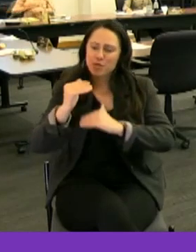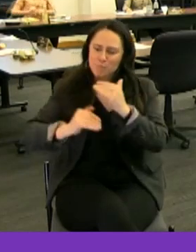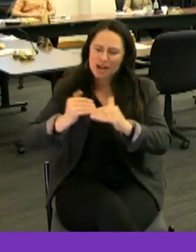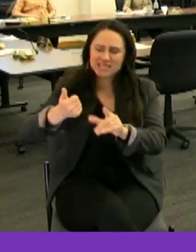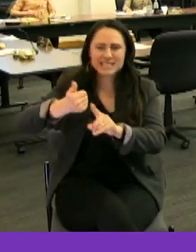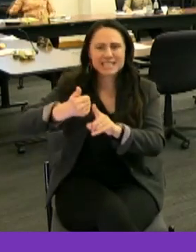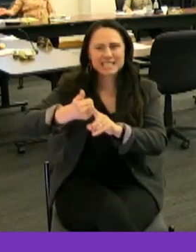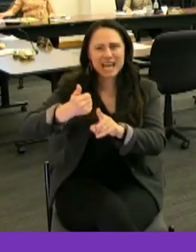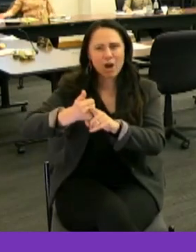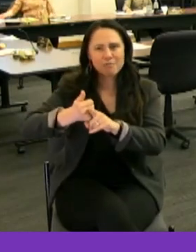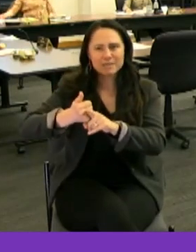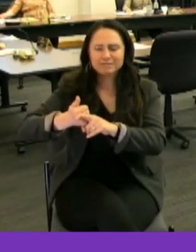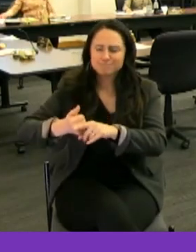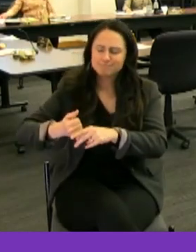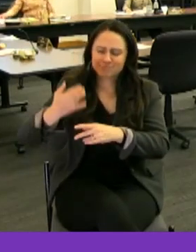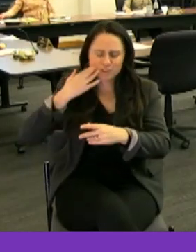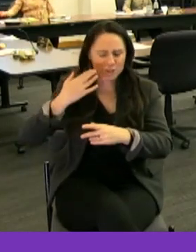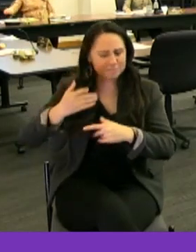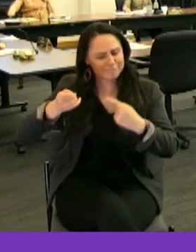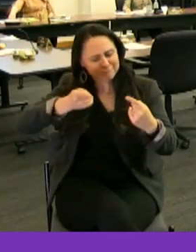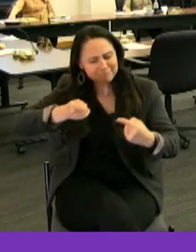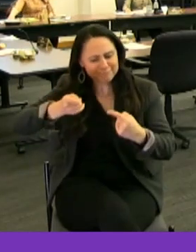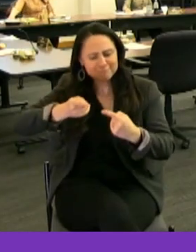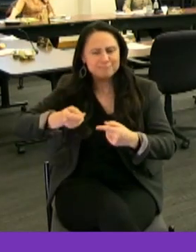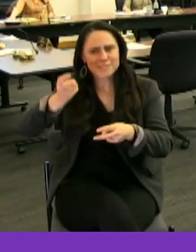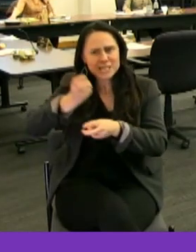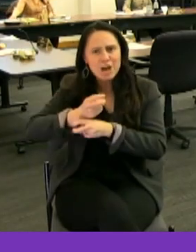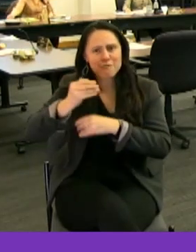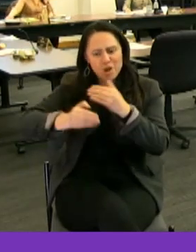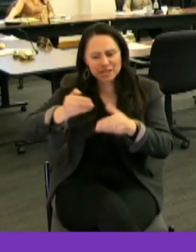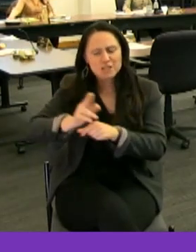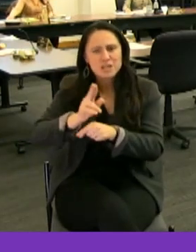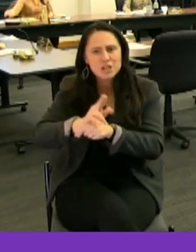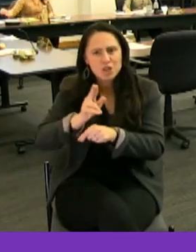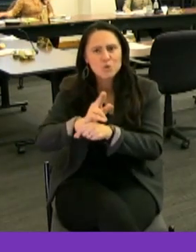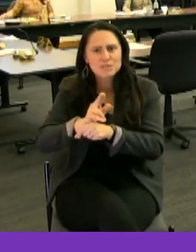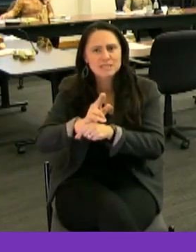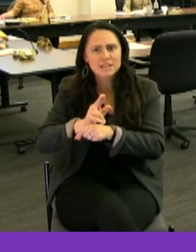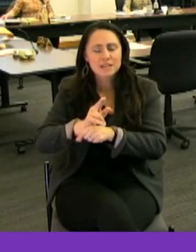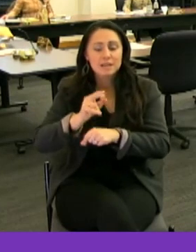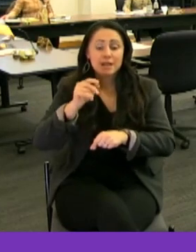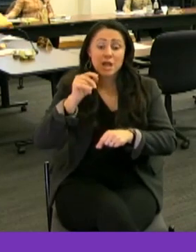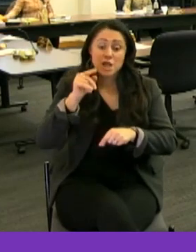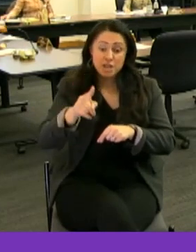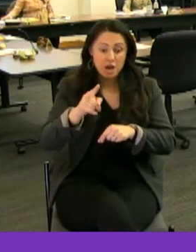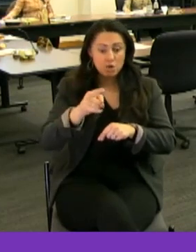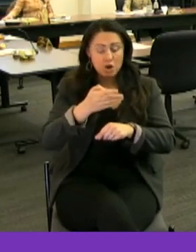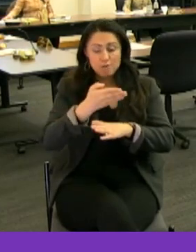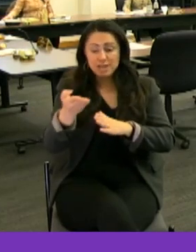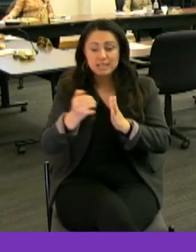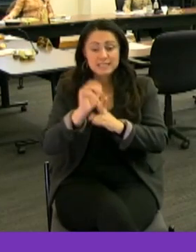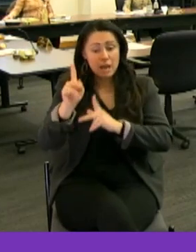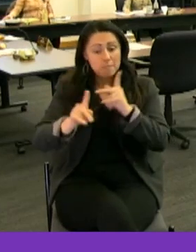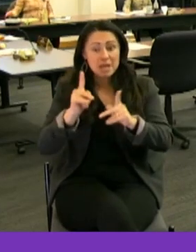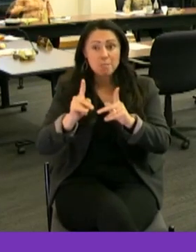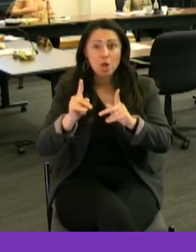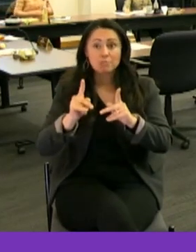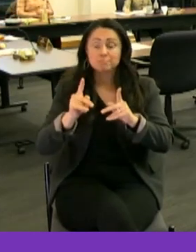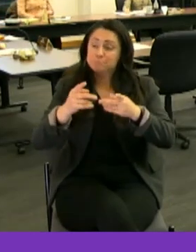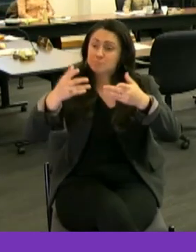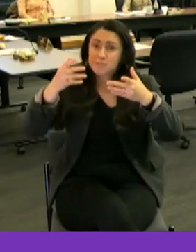process itself, the vigorous and rigorous process that we use, guarantees that people go through several different